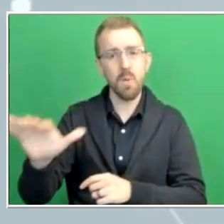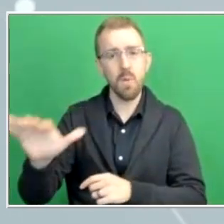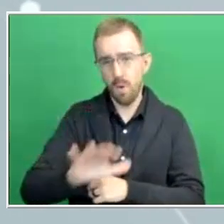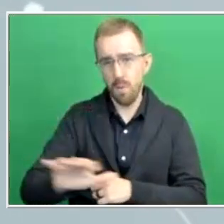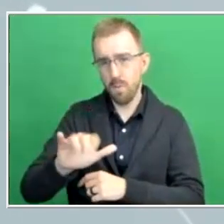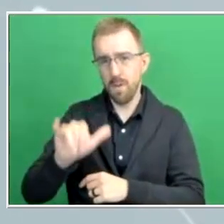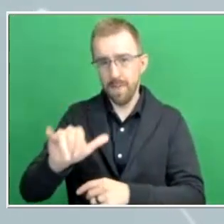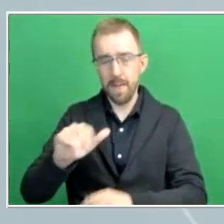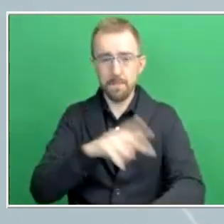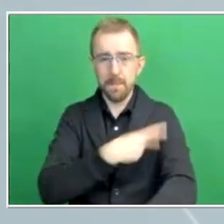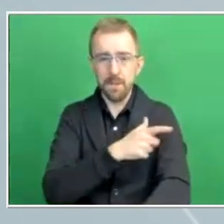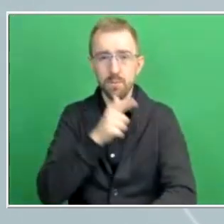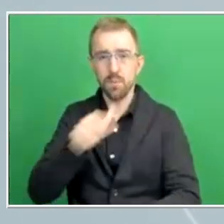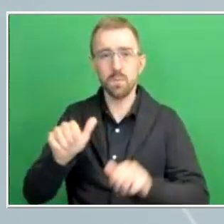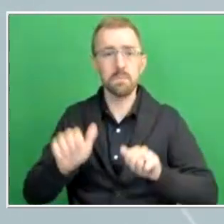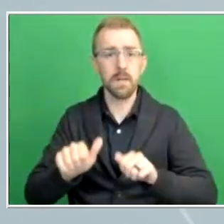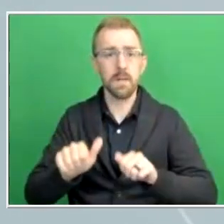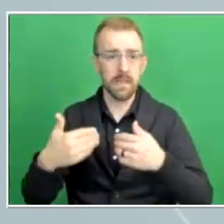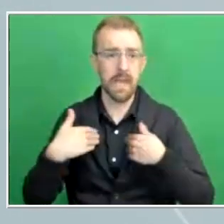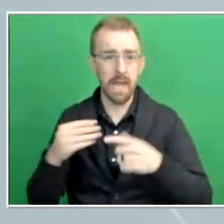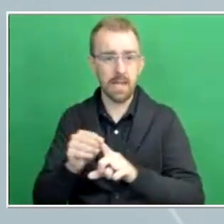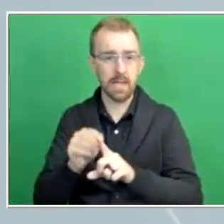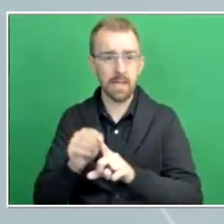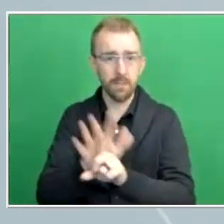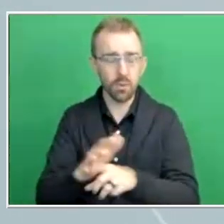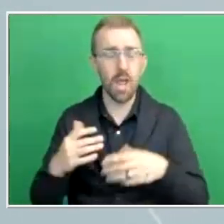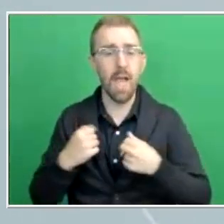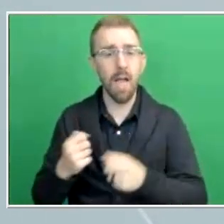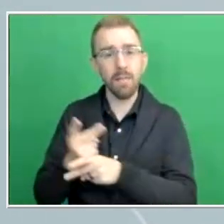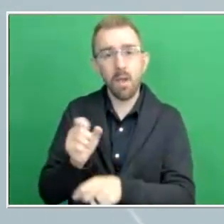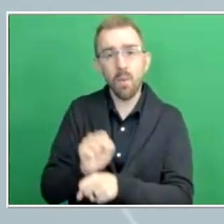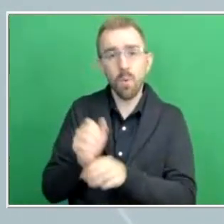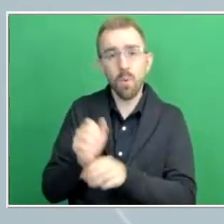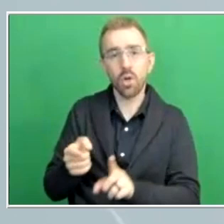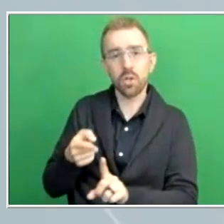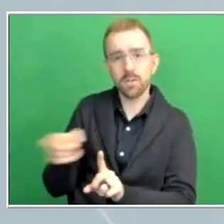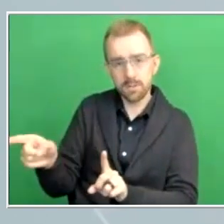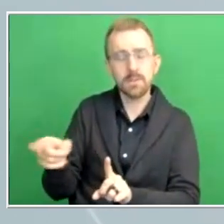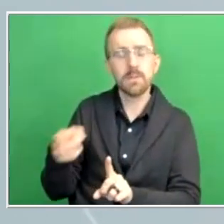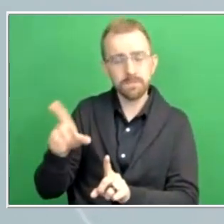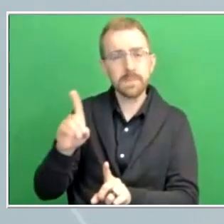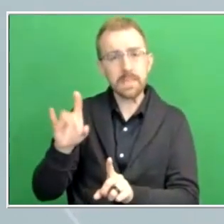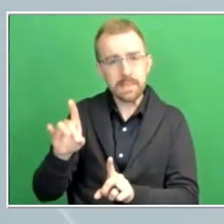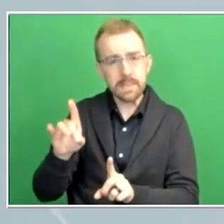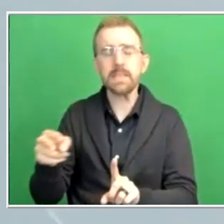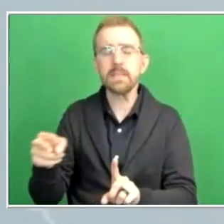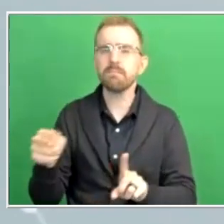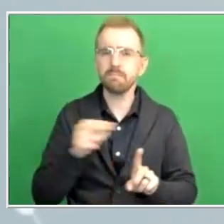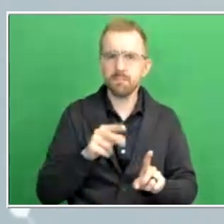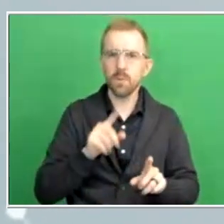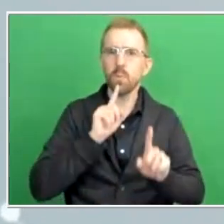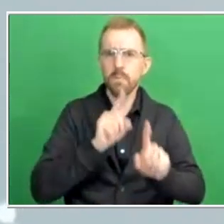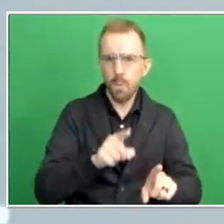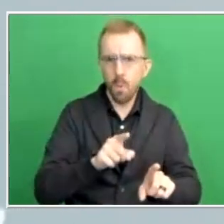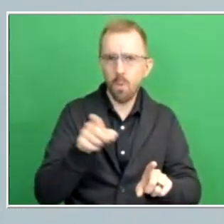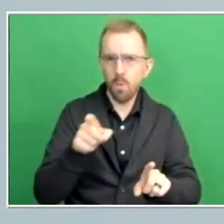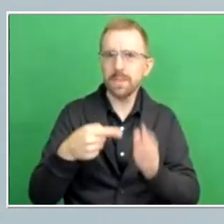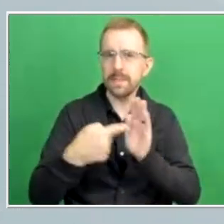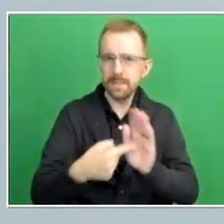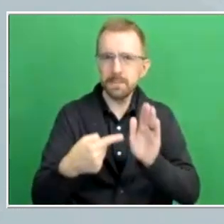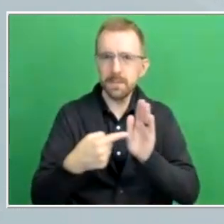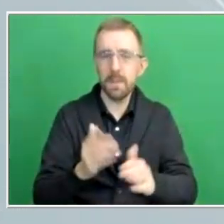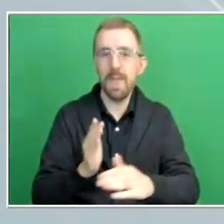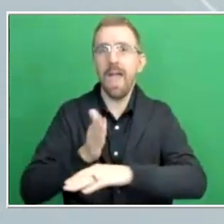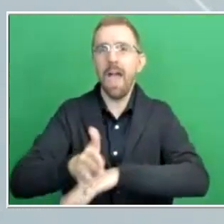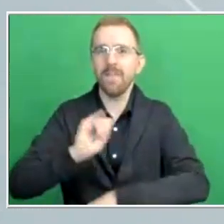who possibly had exposure were healthcare workers. They did then retrospectively report symptoms after that